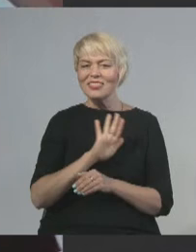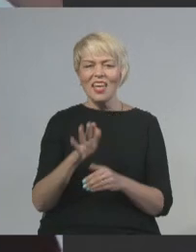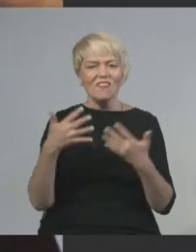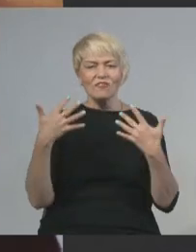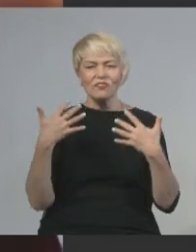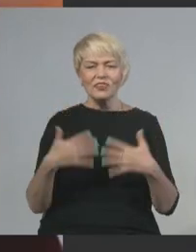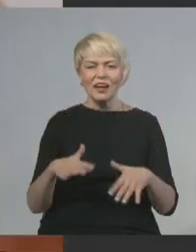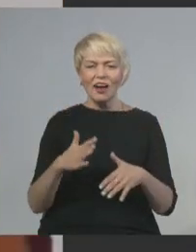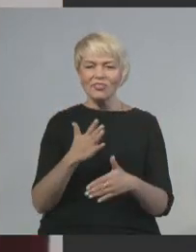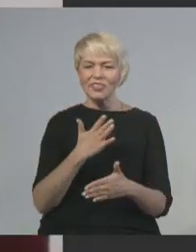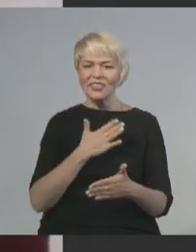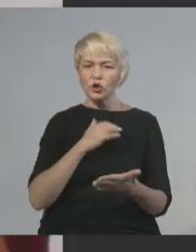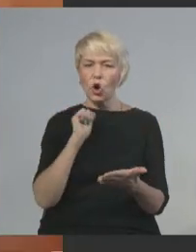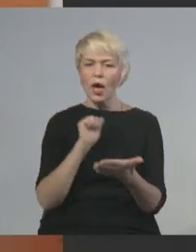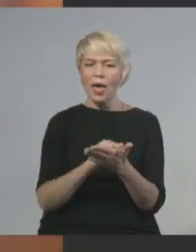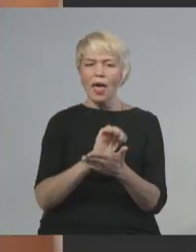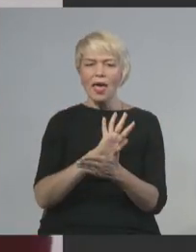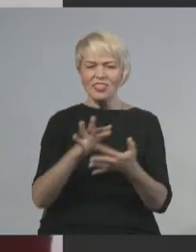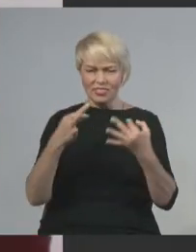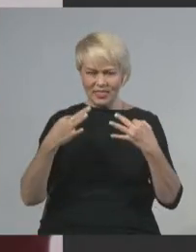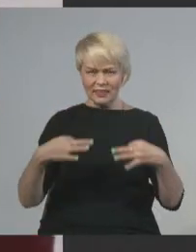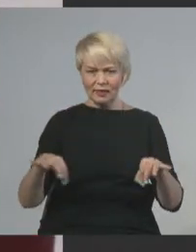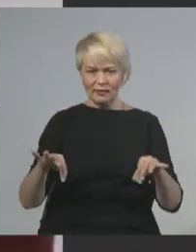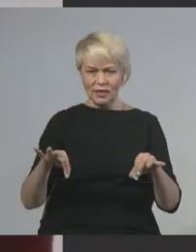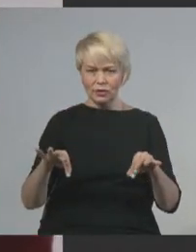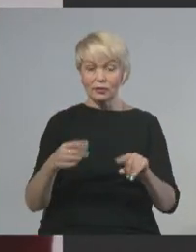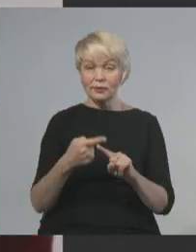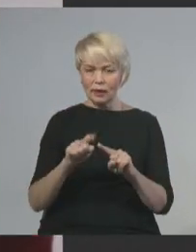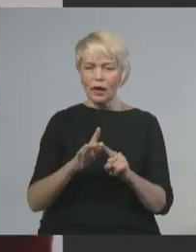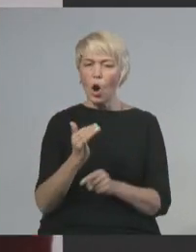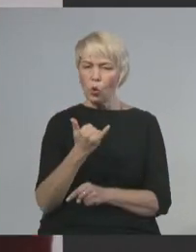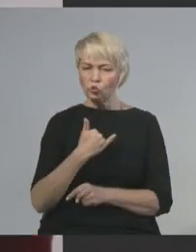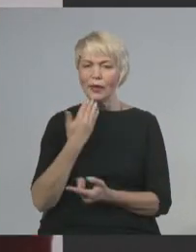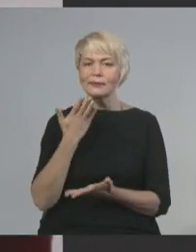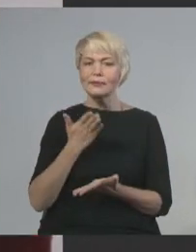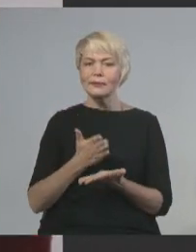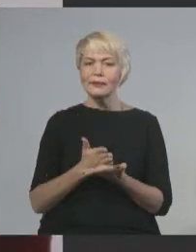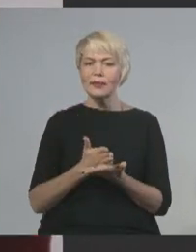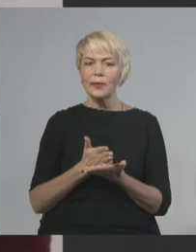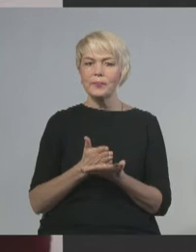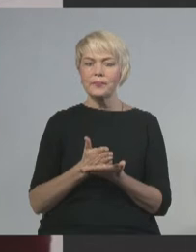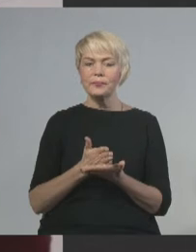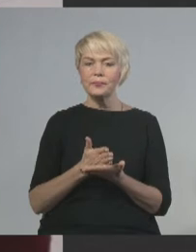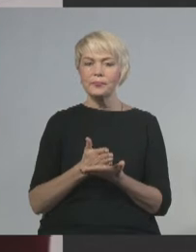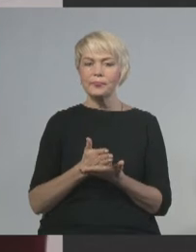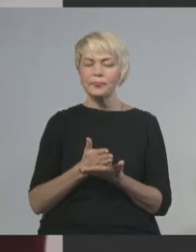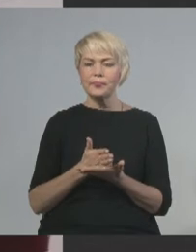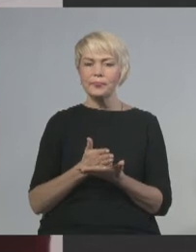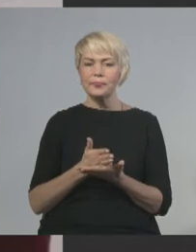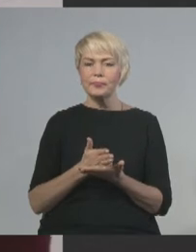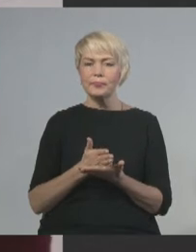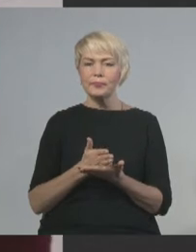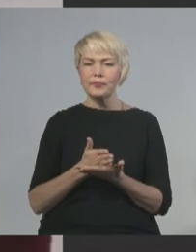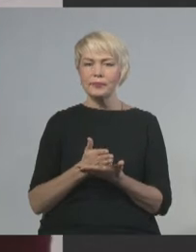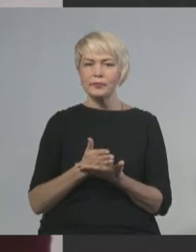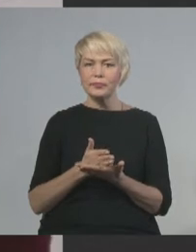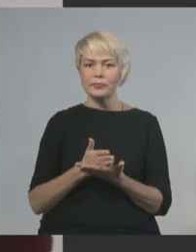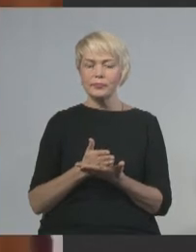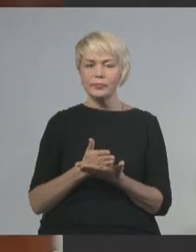have i have to say in uh we will become less treated